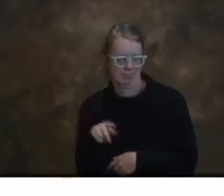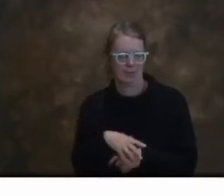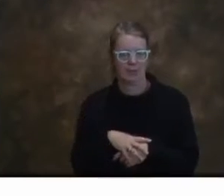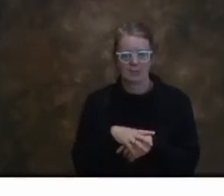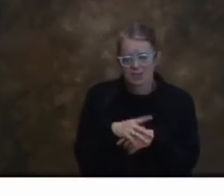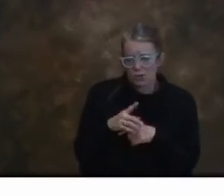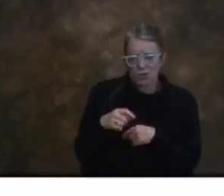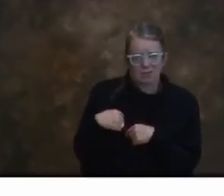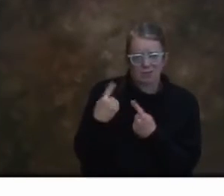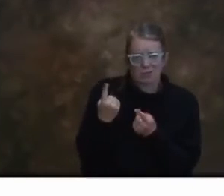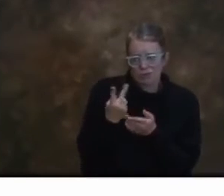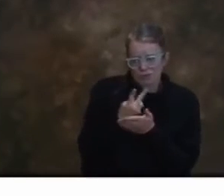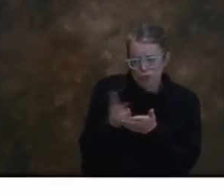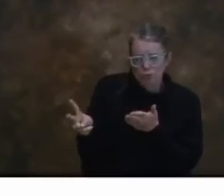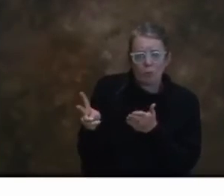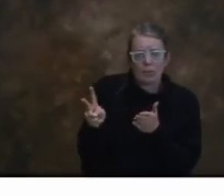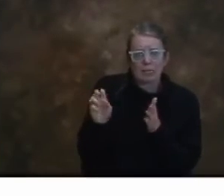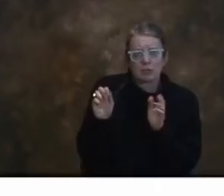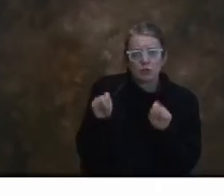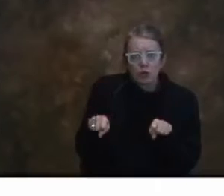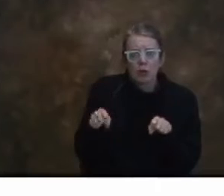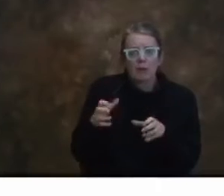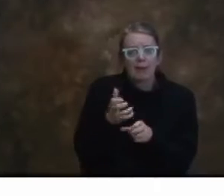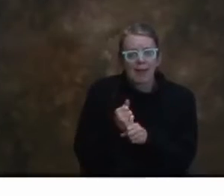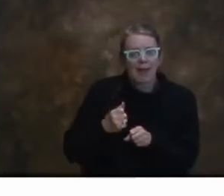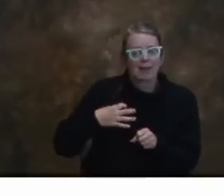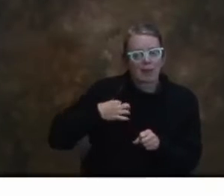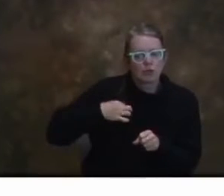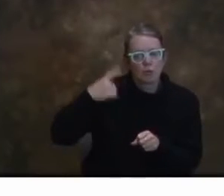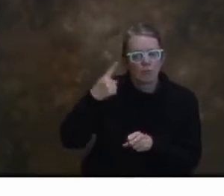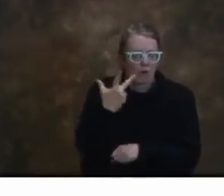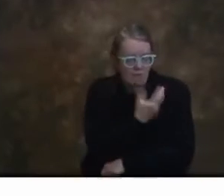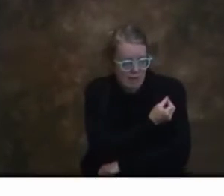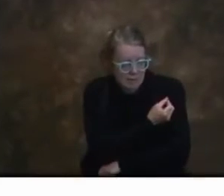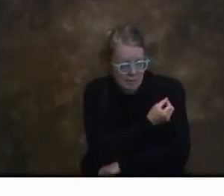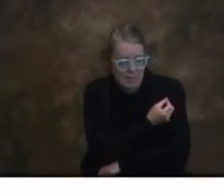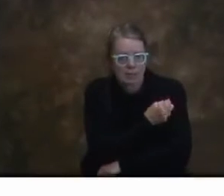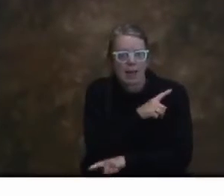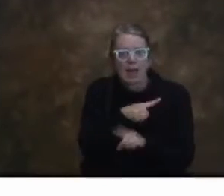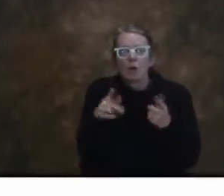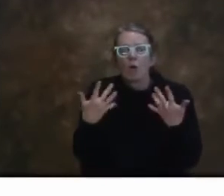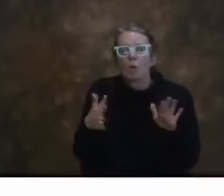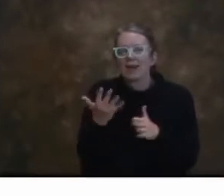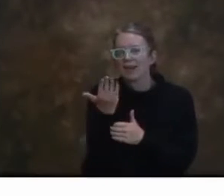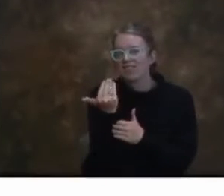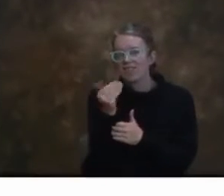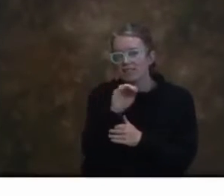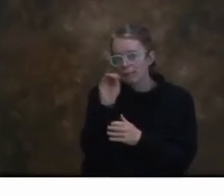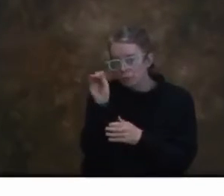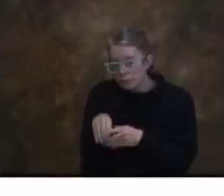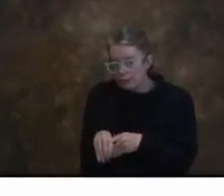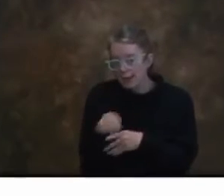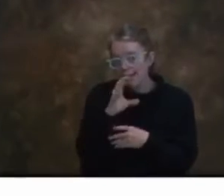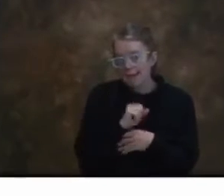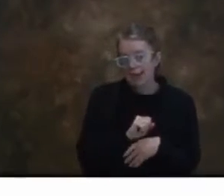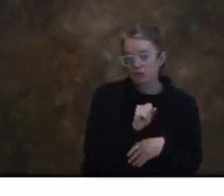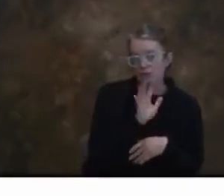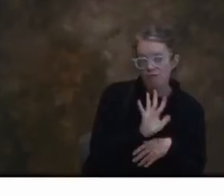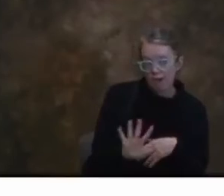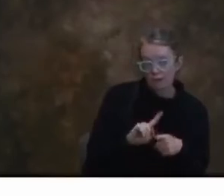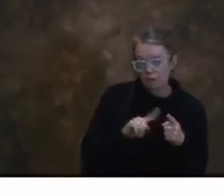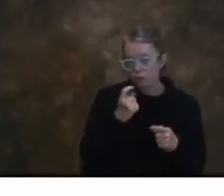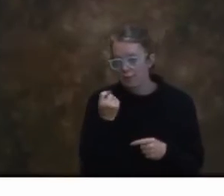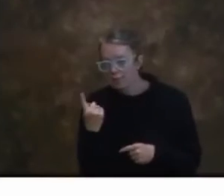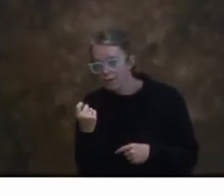than 2 weeks. And already we're seeing that 15% of our 5 to 11-year-olds in Buncombe County have received their